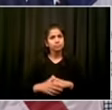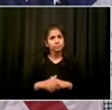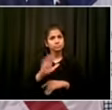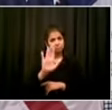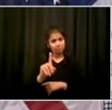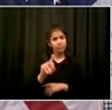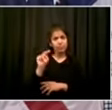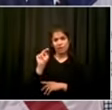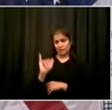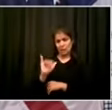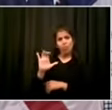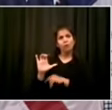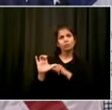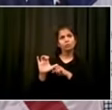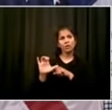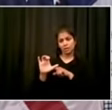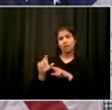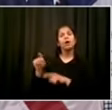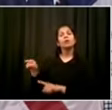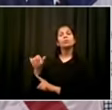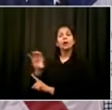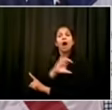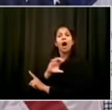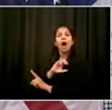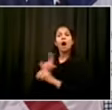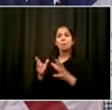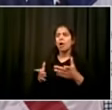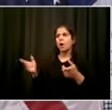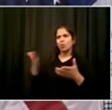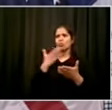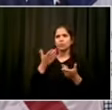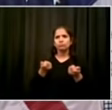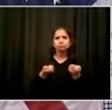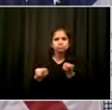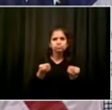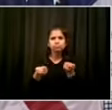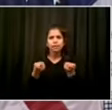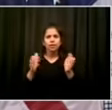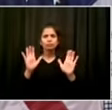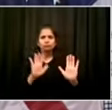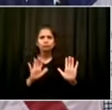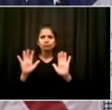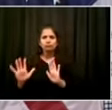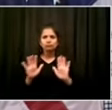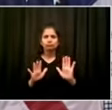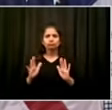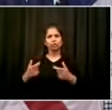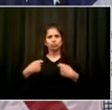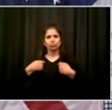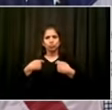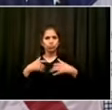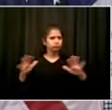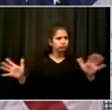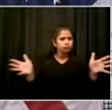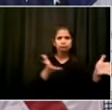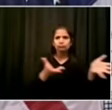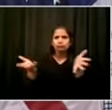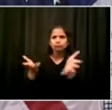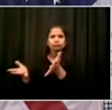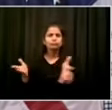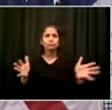cities. This city, the NYPD avoided the use of some of the